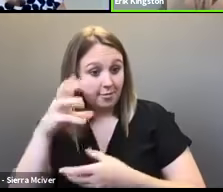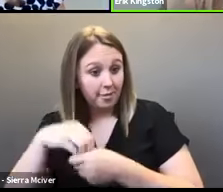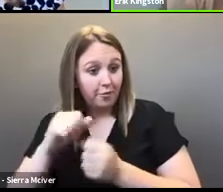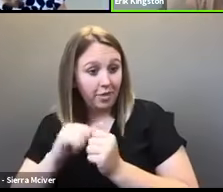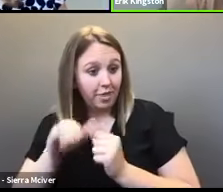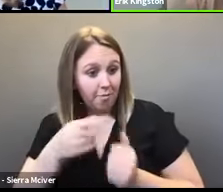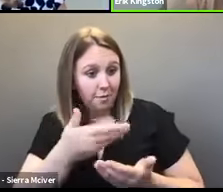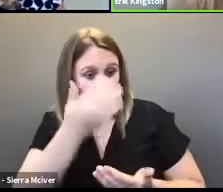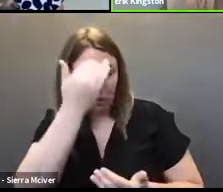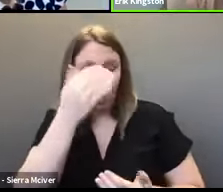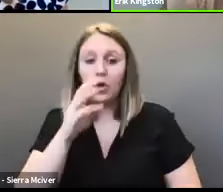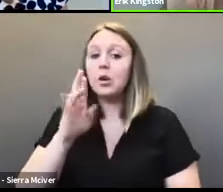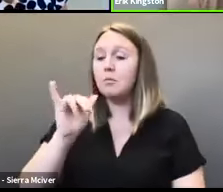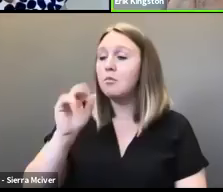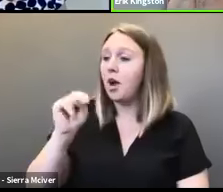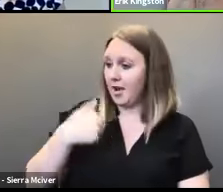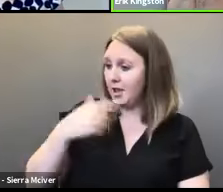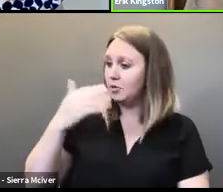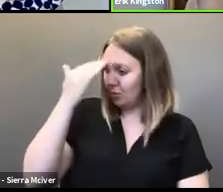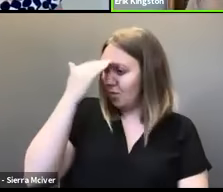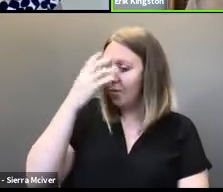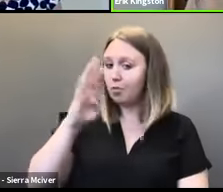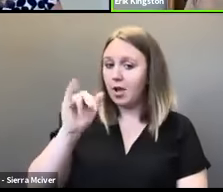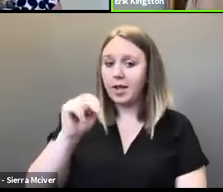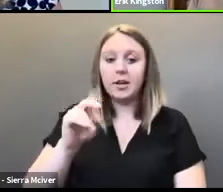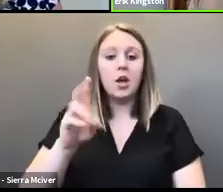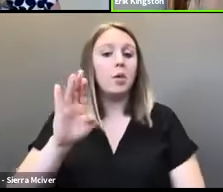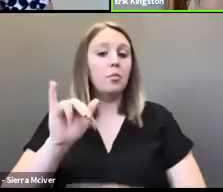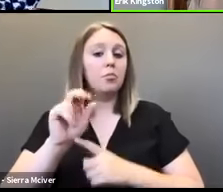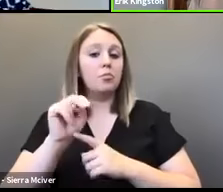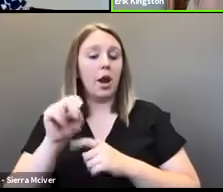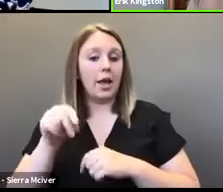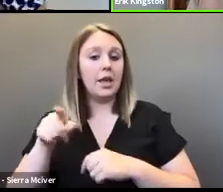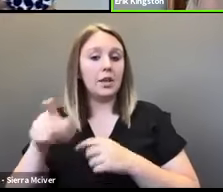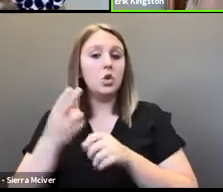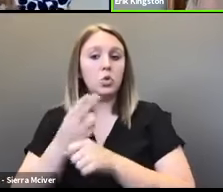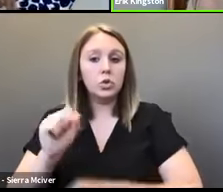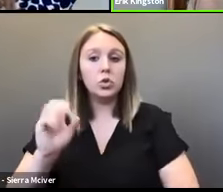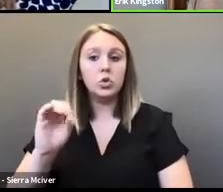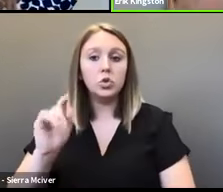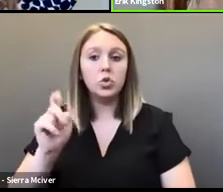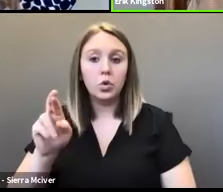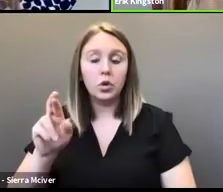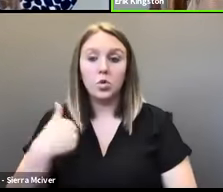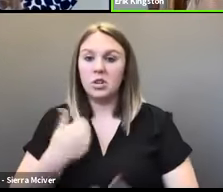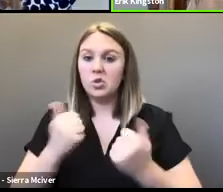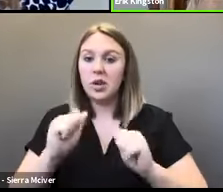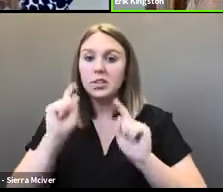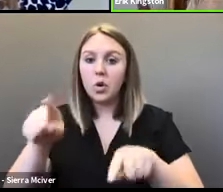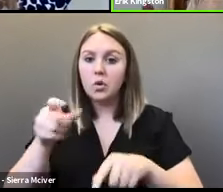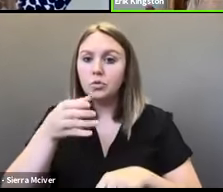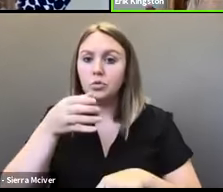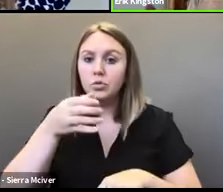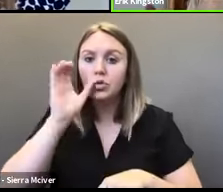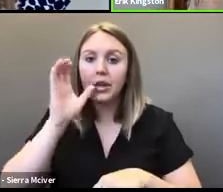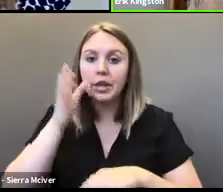Brian uses a scooter and we were trying to go out and get a drink after working all day in Triggs. And the only place in town that was